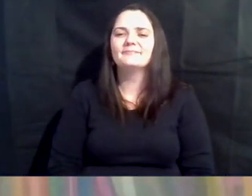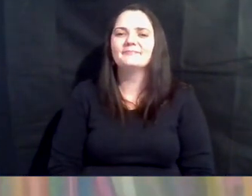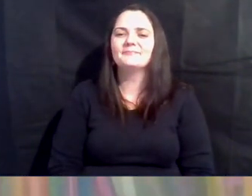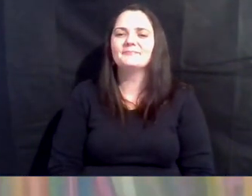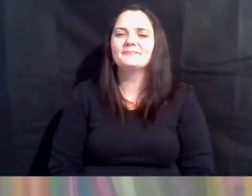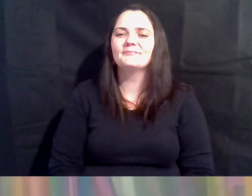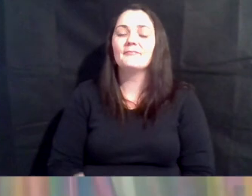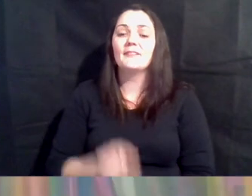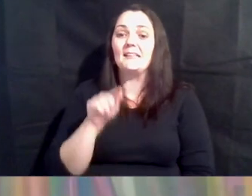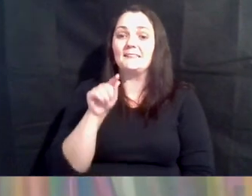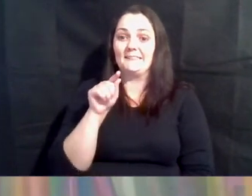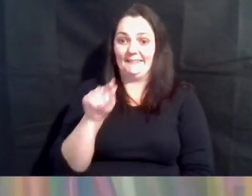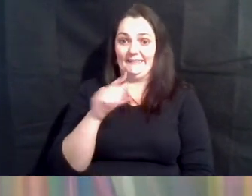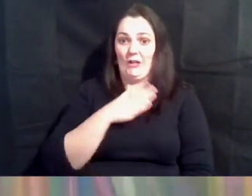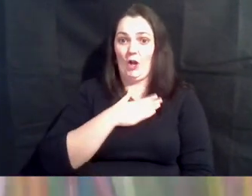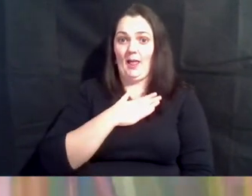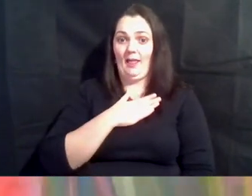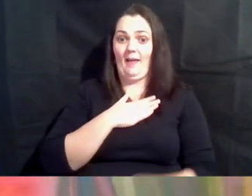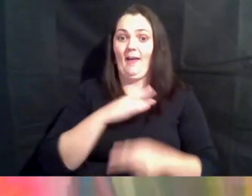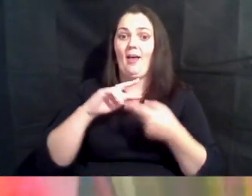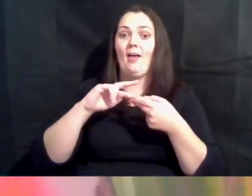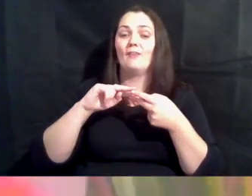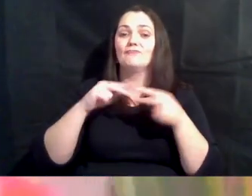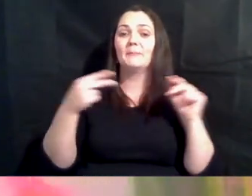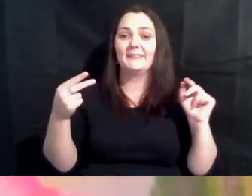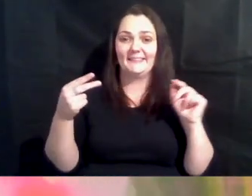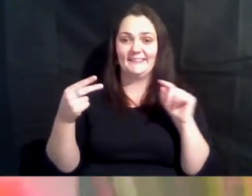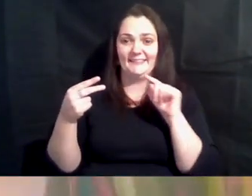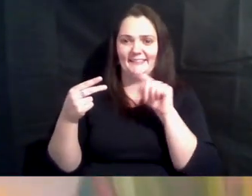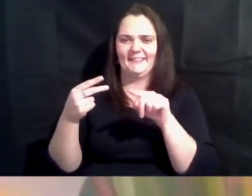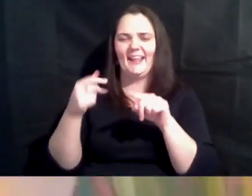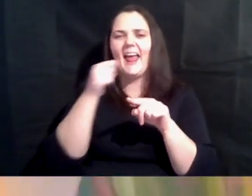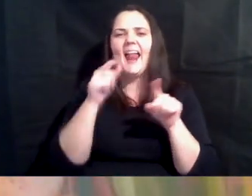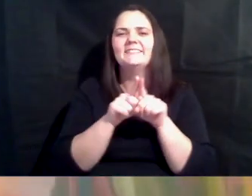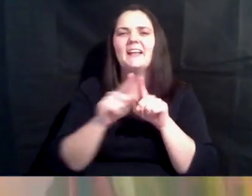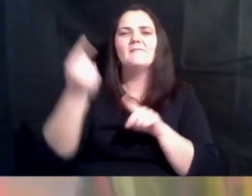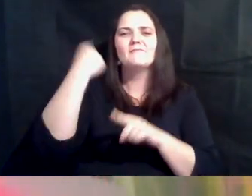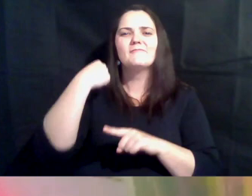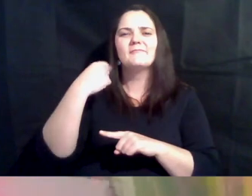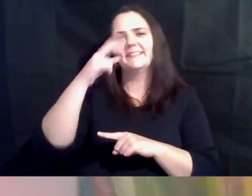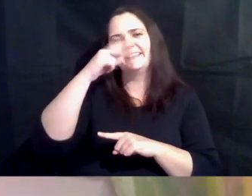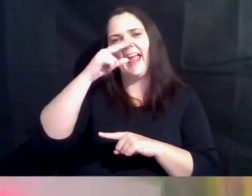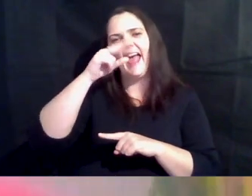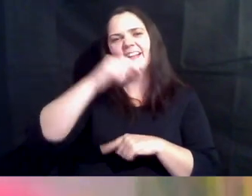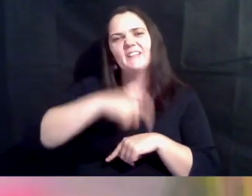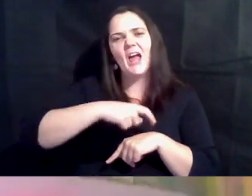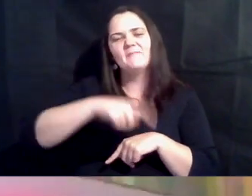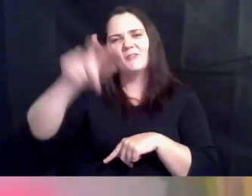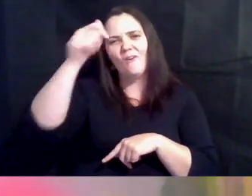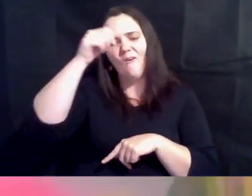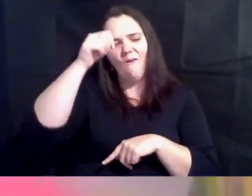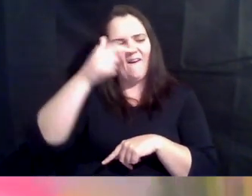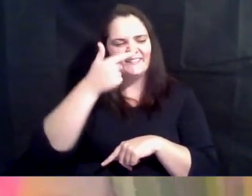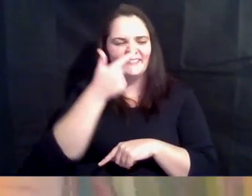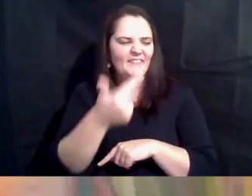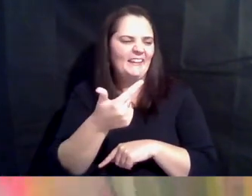made. I love using a ribbon because I love making it. It kind of makes me feel like those little diaries you might keep when you were like, I don't